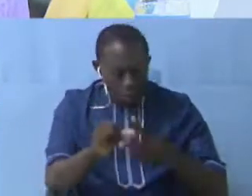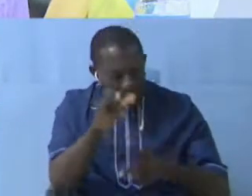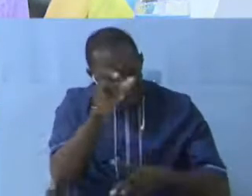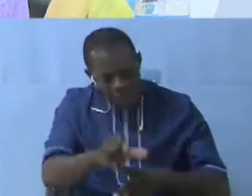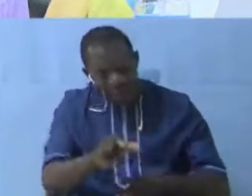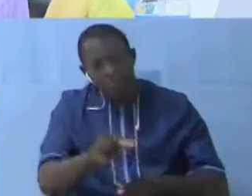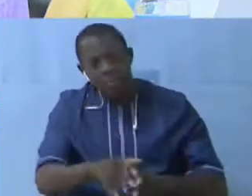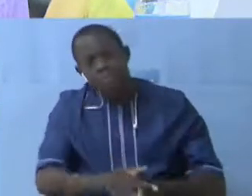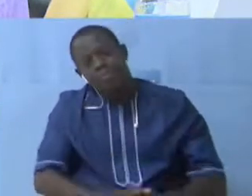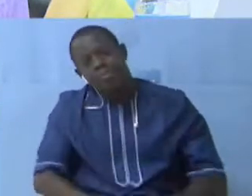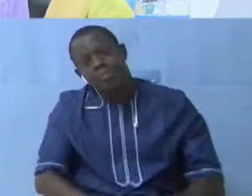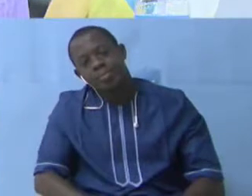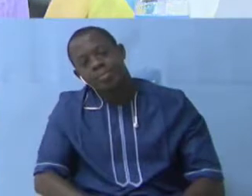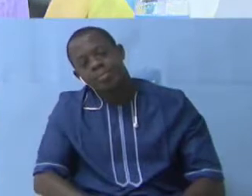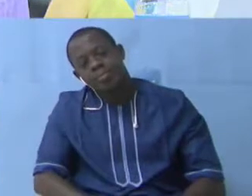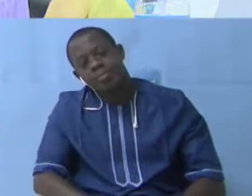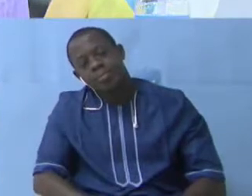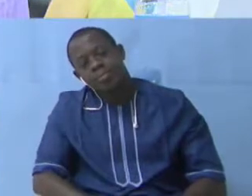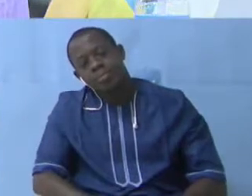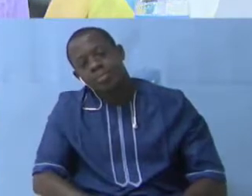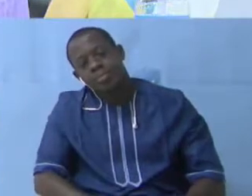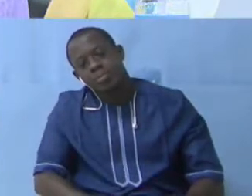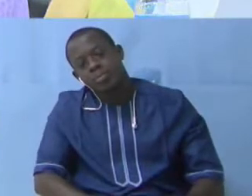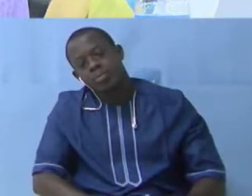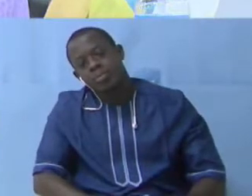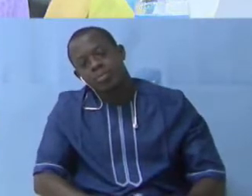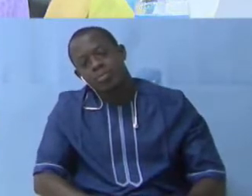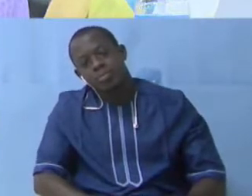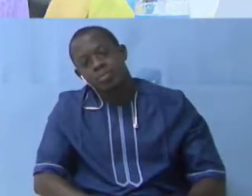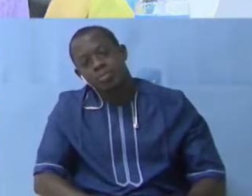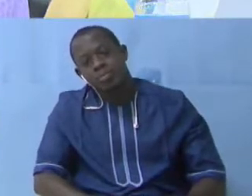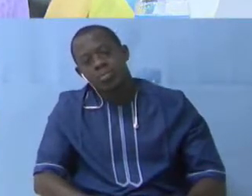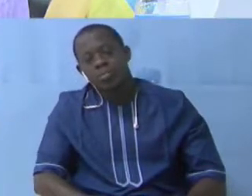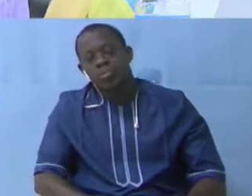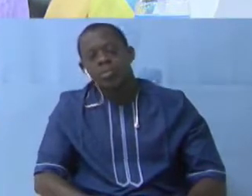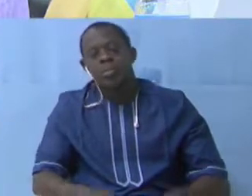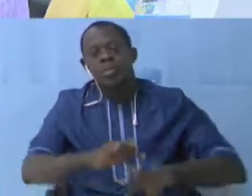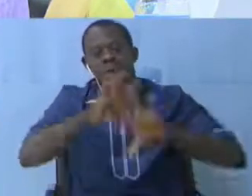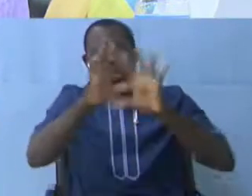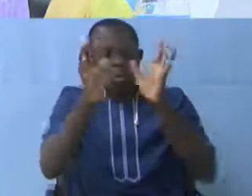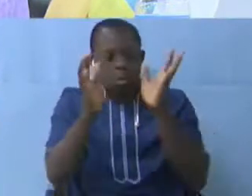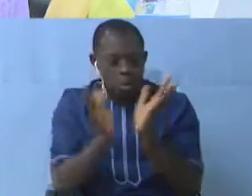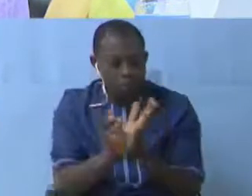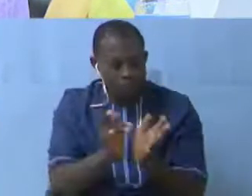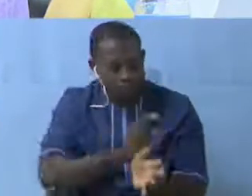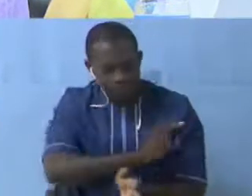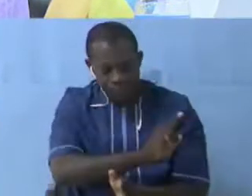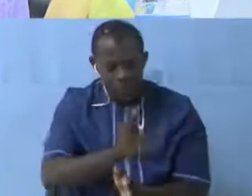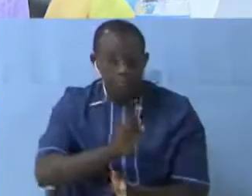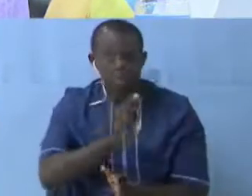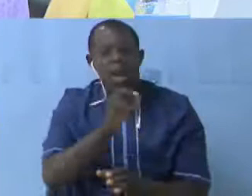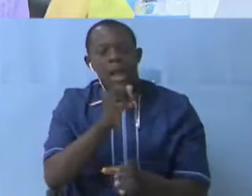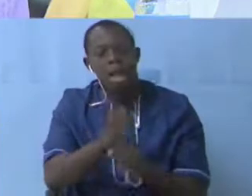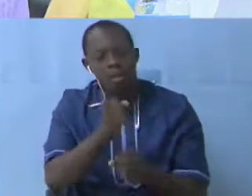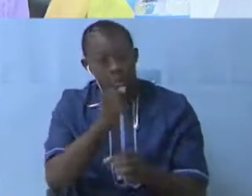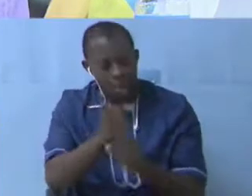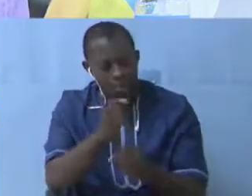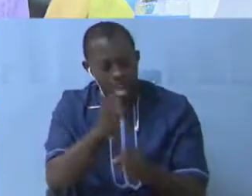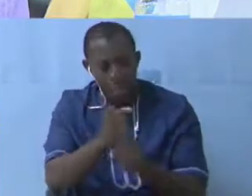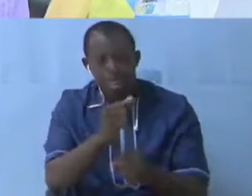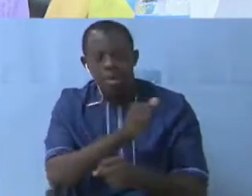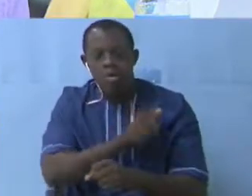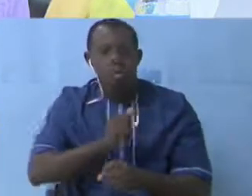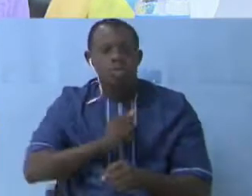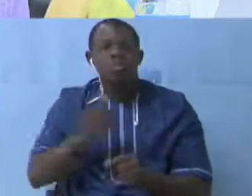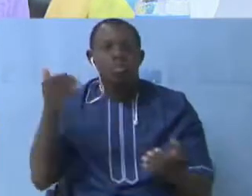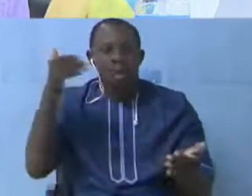ci ay journalistes ak ay editors yi ñuy seggkat yi. All of them really helped us to